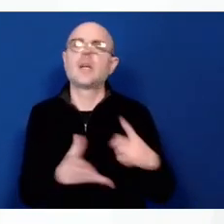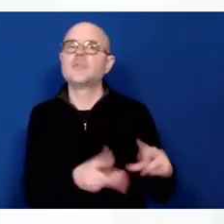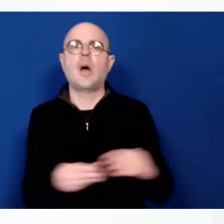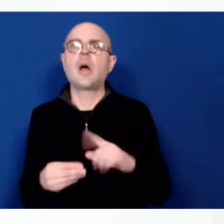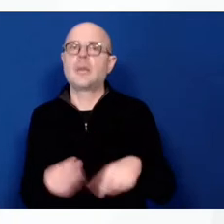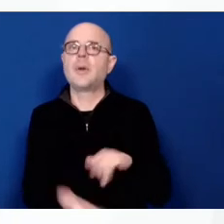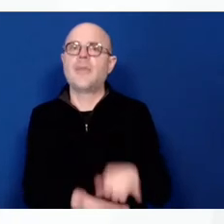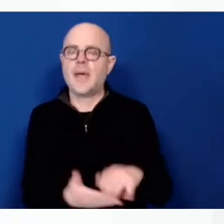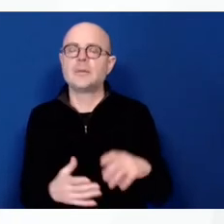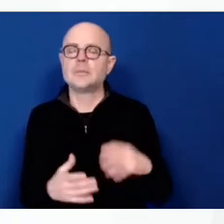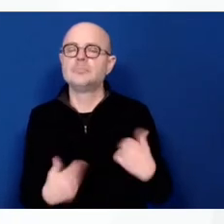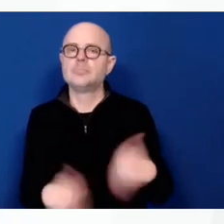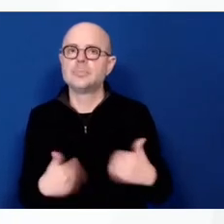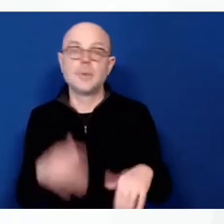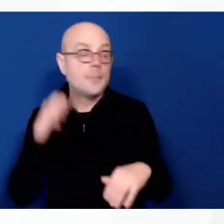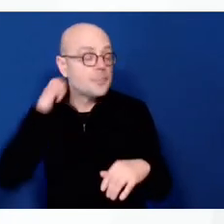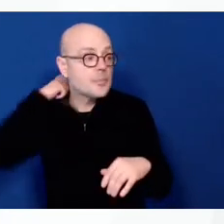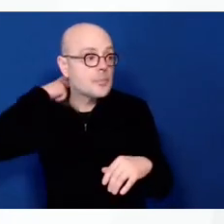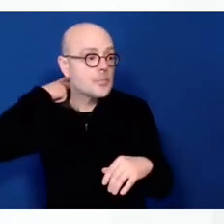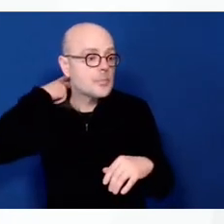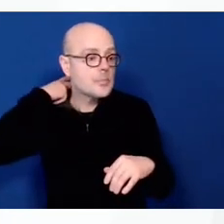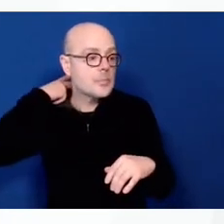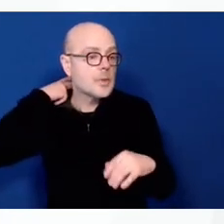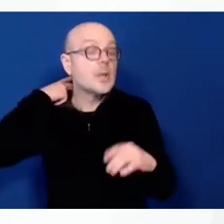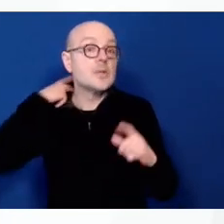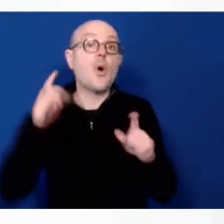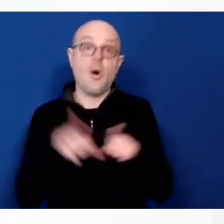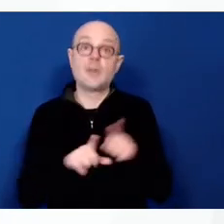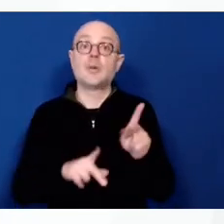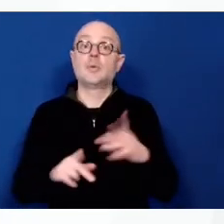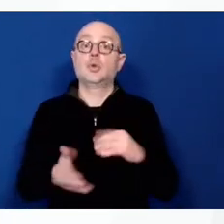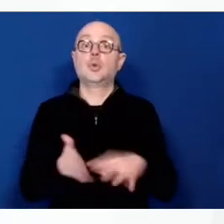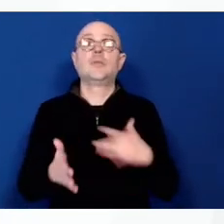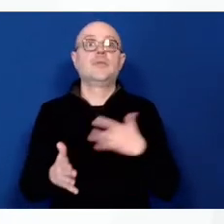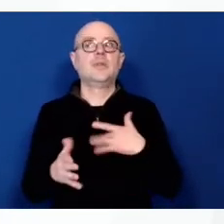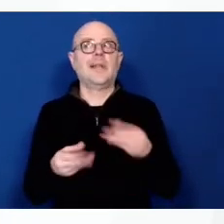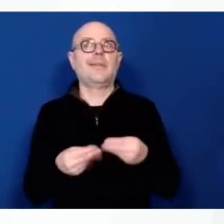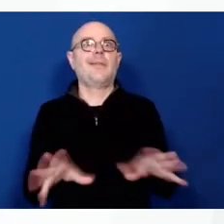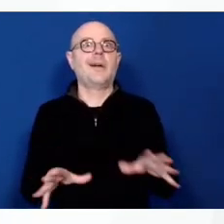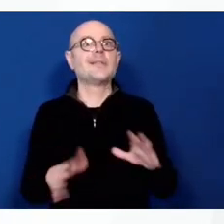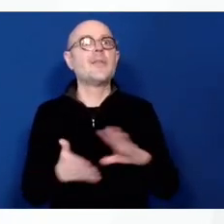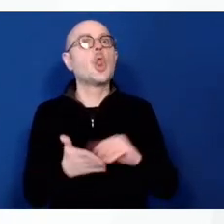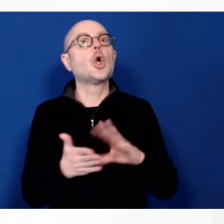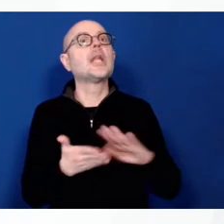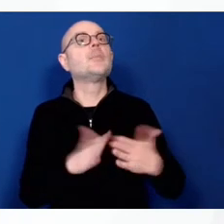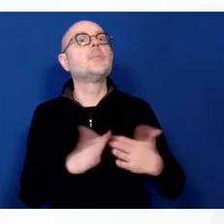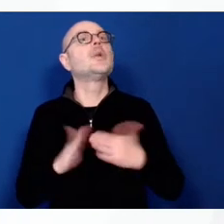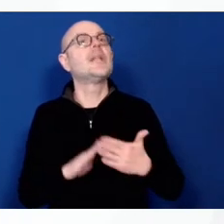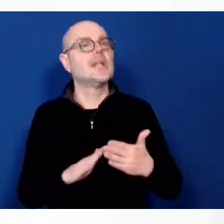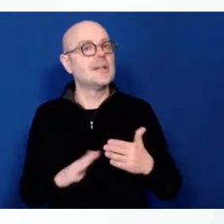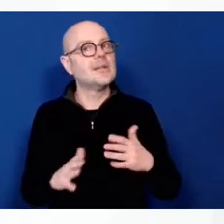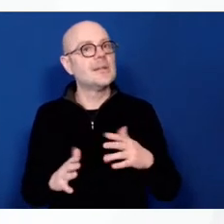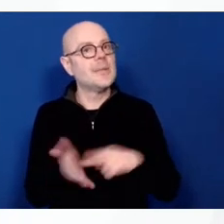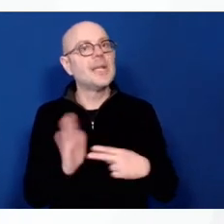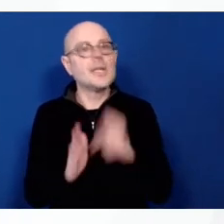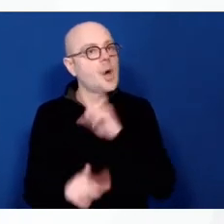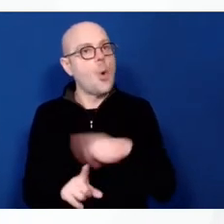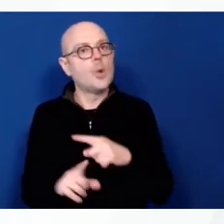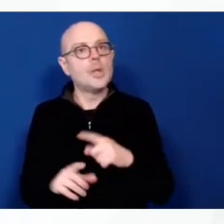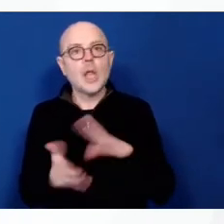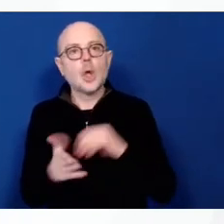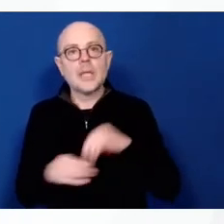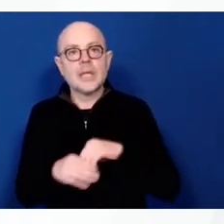from the courses of instruction themselves, is just the loss of learning communities, things that happen outside the classroom.